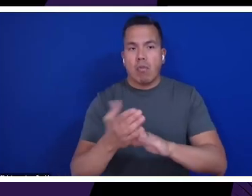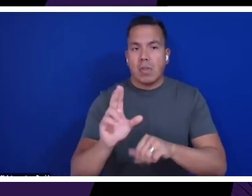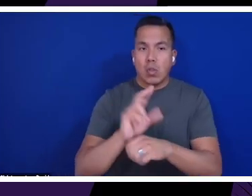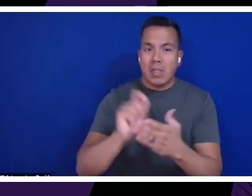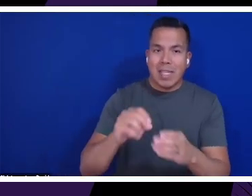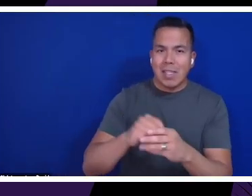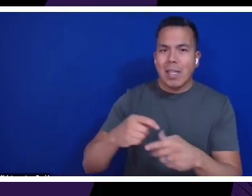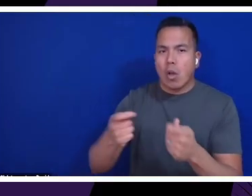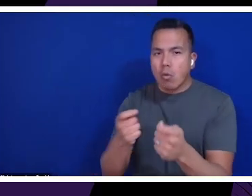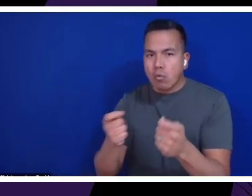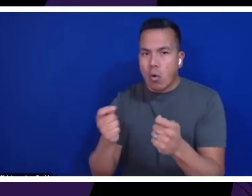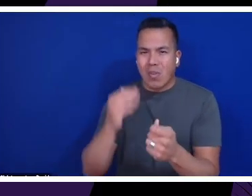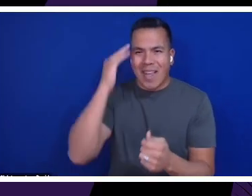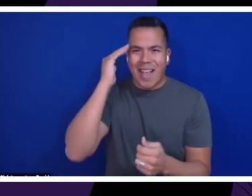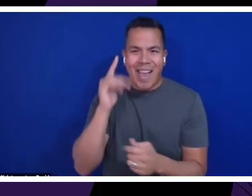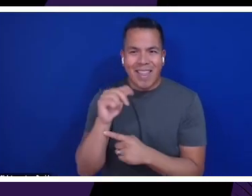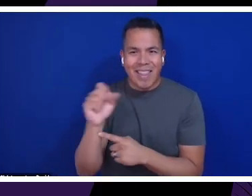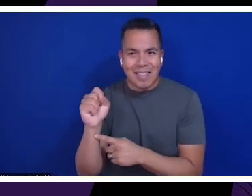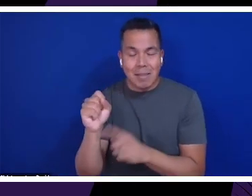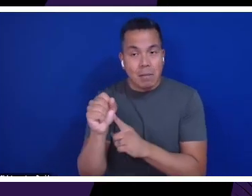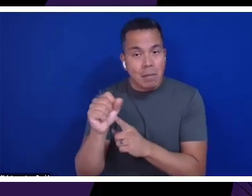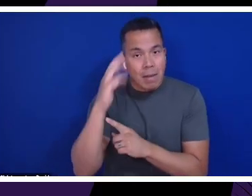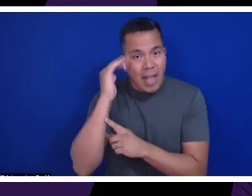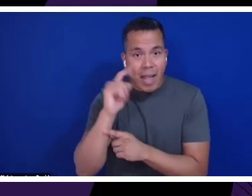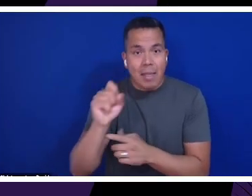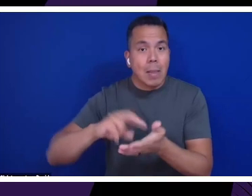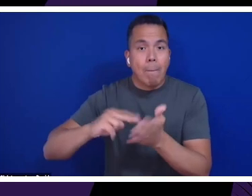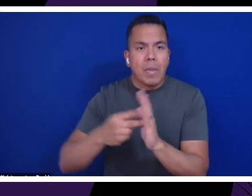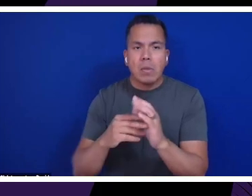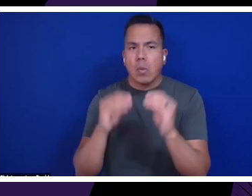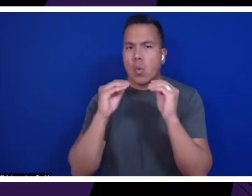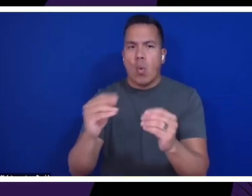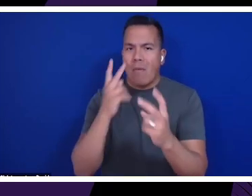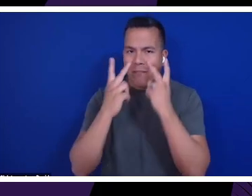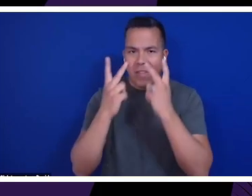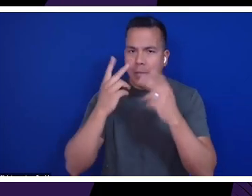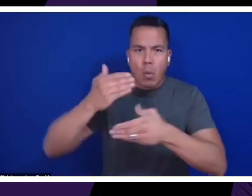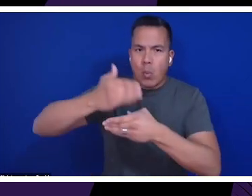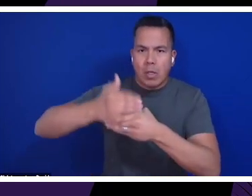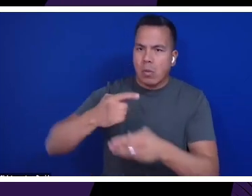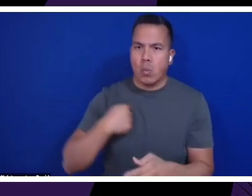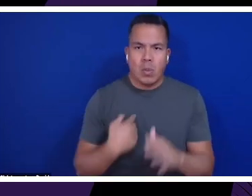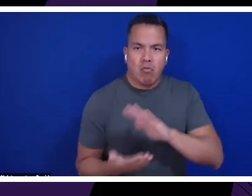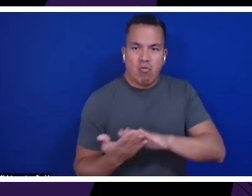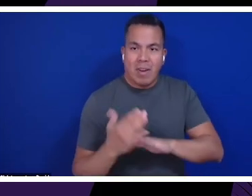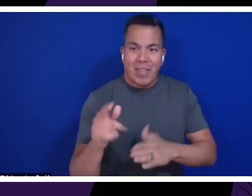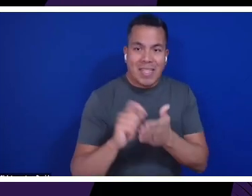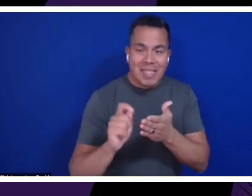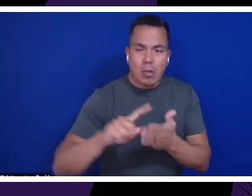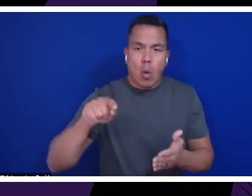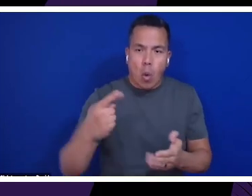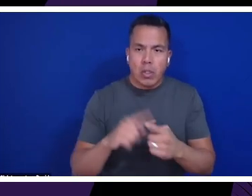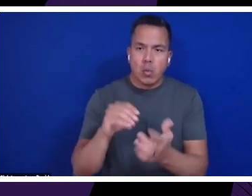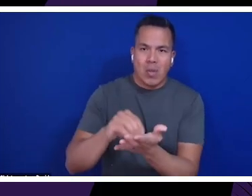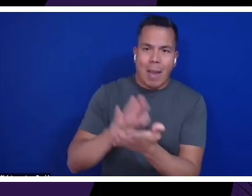environment. Now, headless here means without a visible window. We are running the sketch purely to capture its